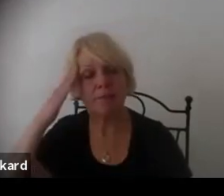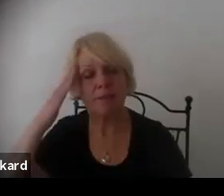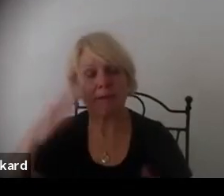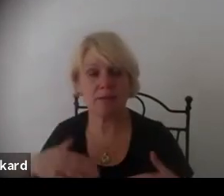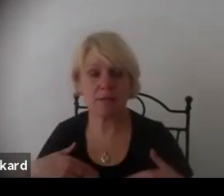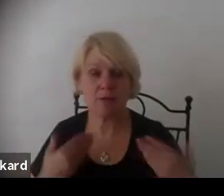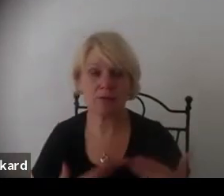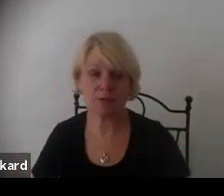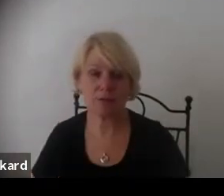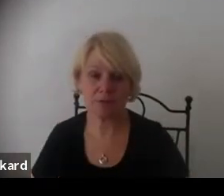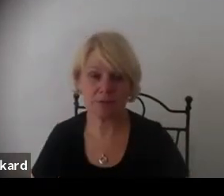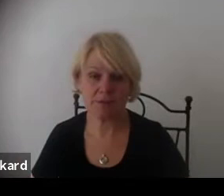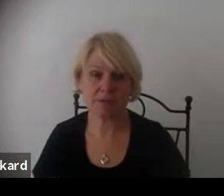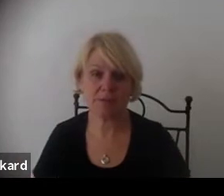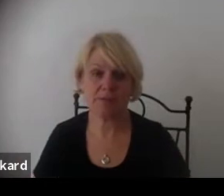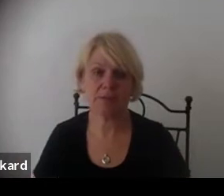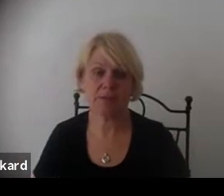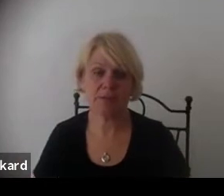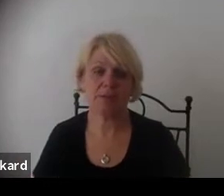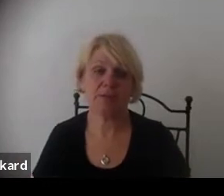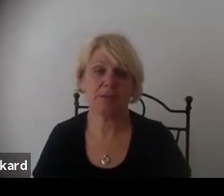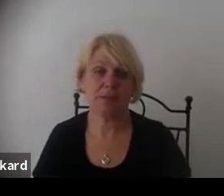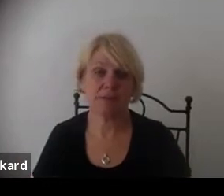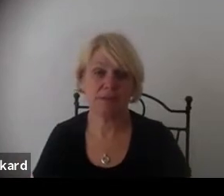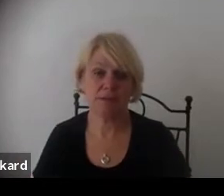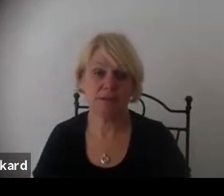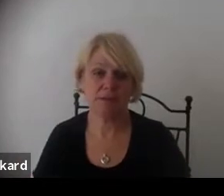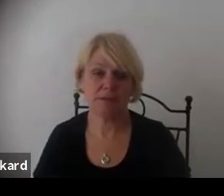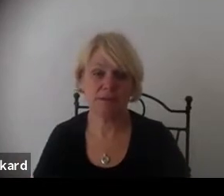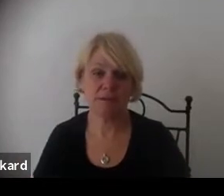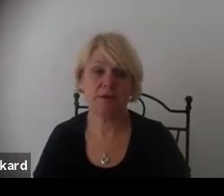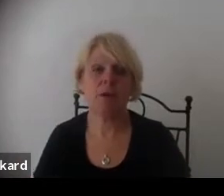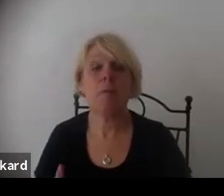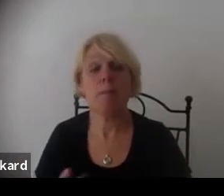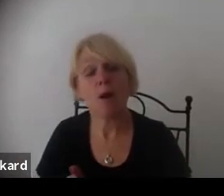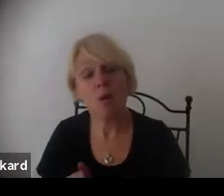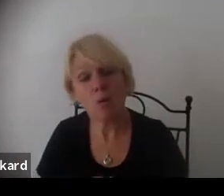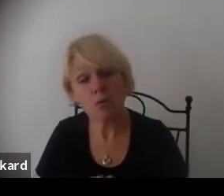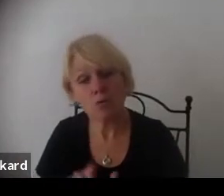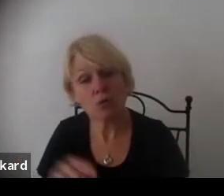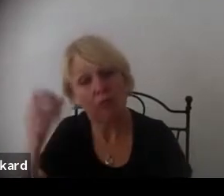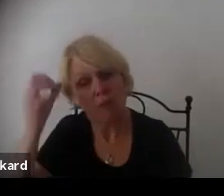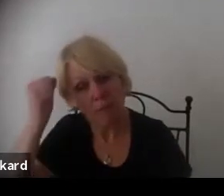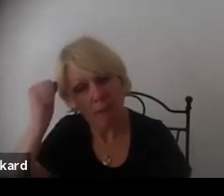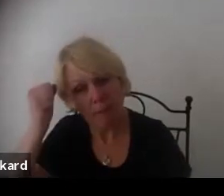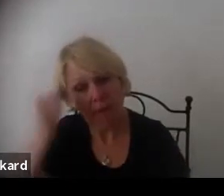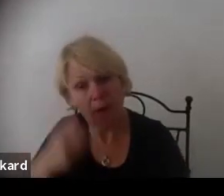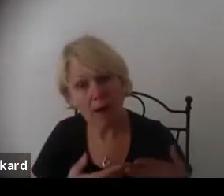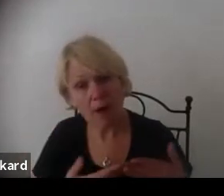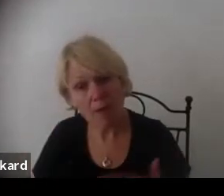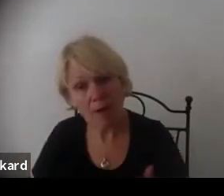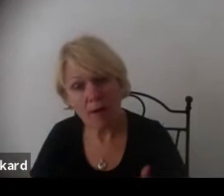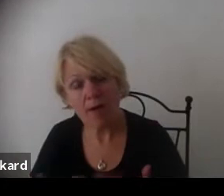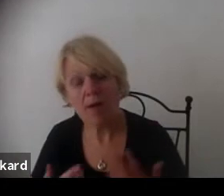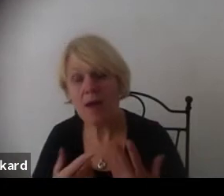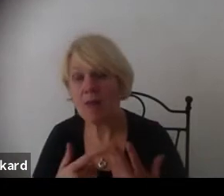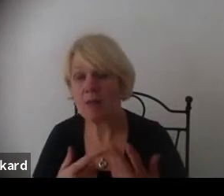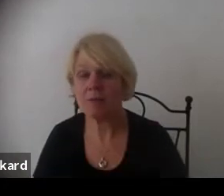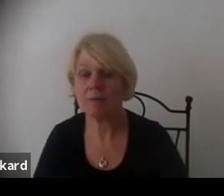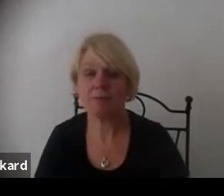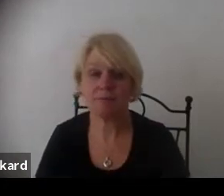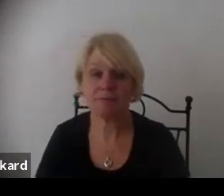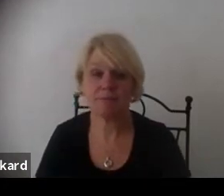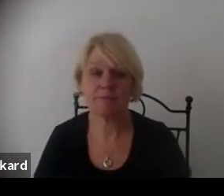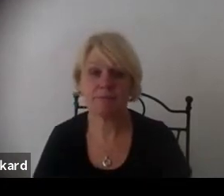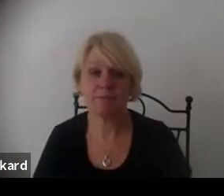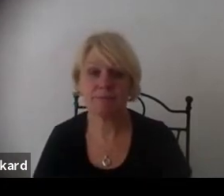but it's important that we just note that we provide those other services as well. And one of the really exciting things that we're